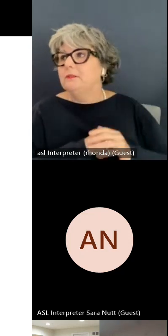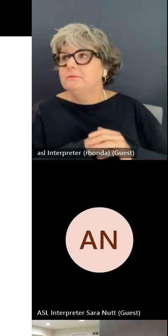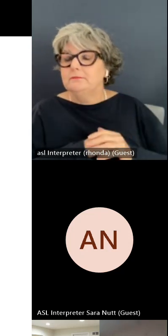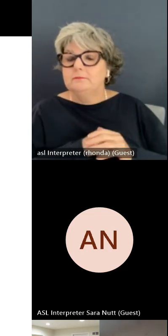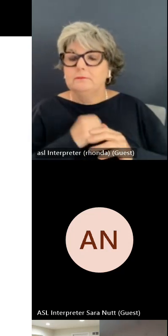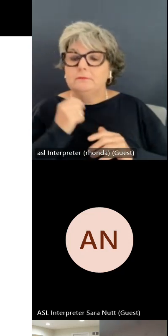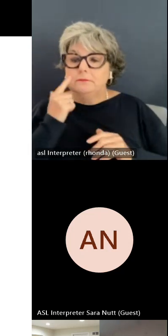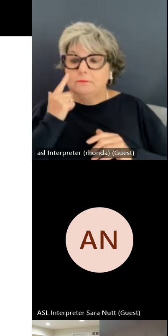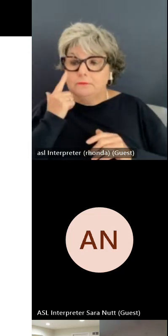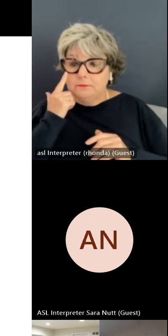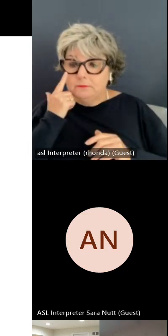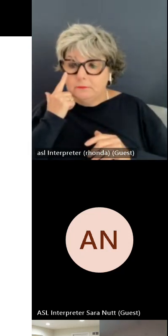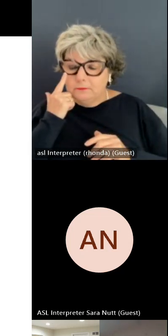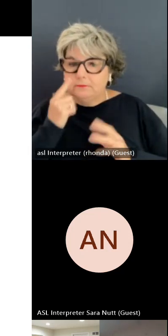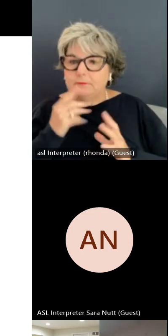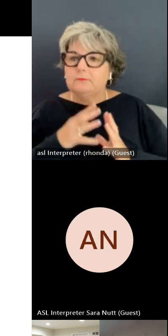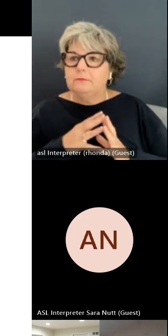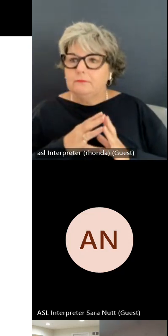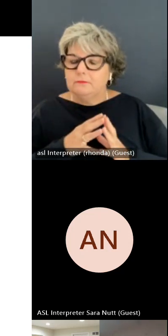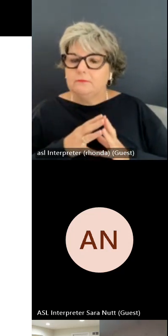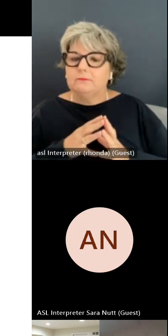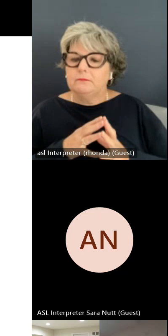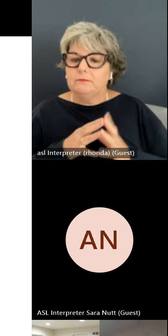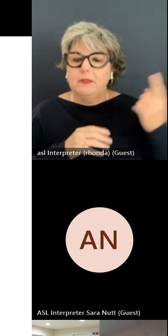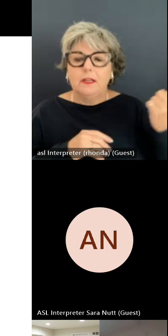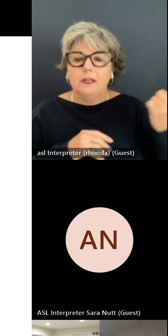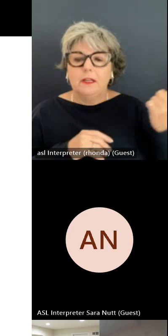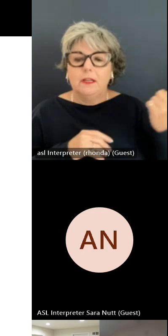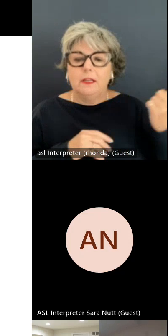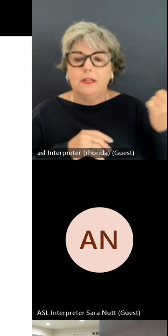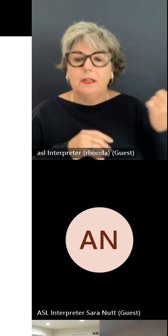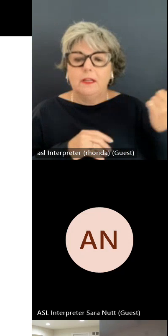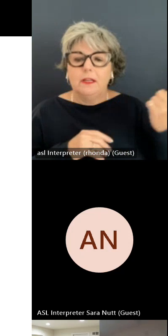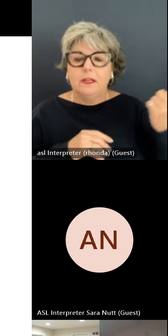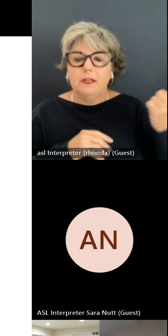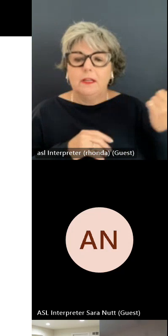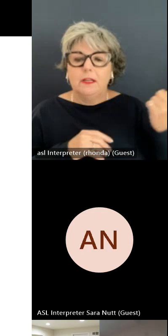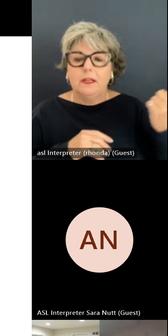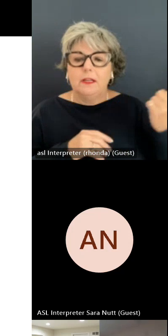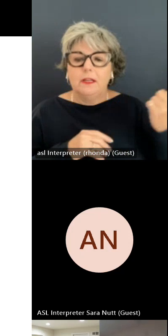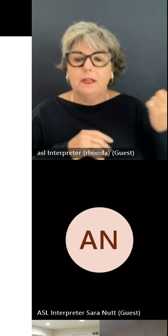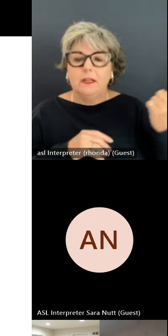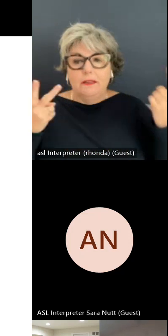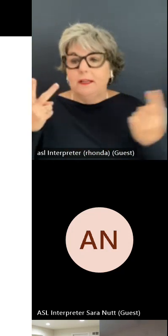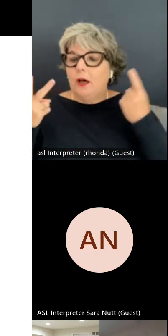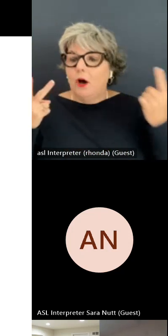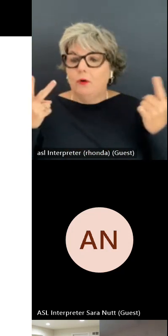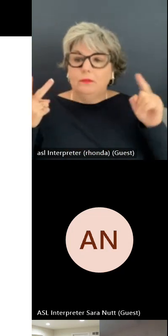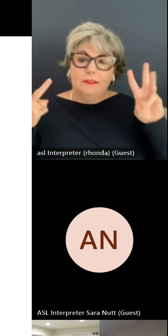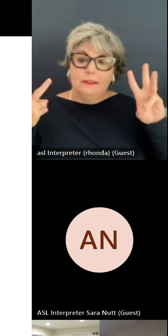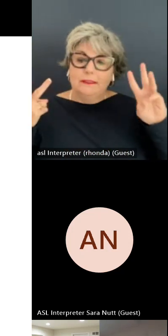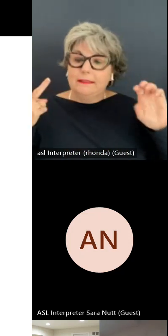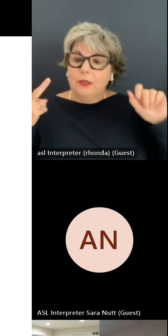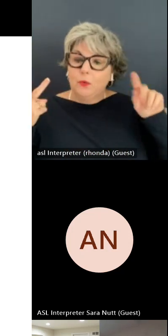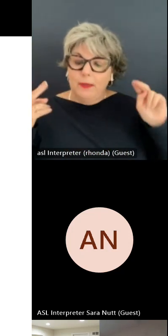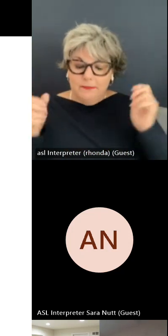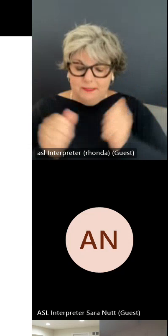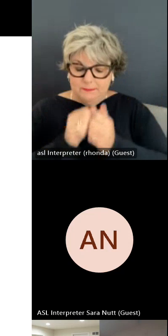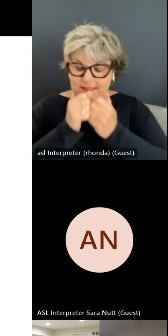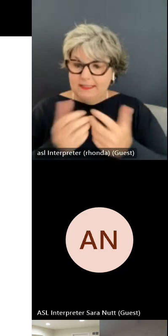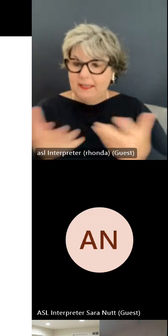So it's not just DoD, it's not just weapons, it's everything really,